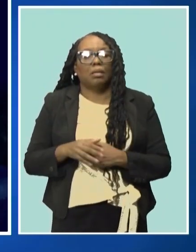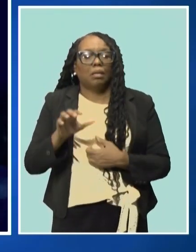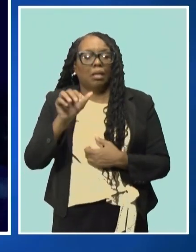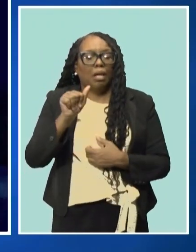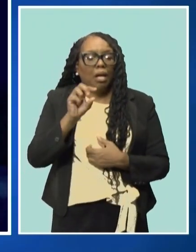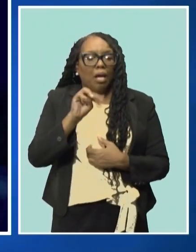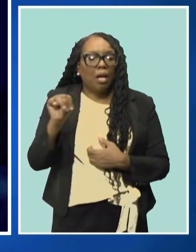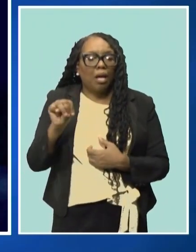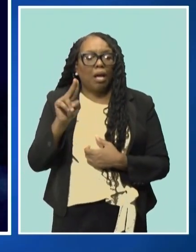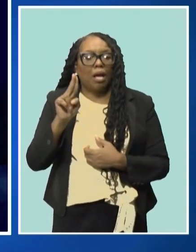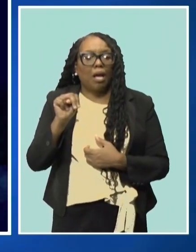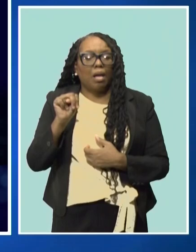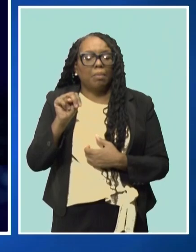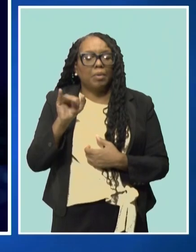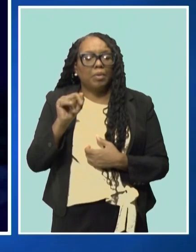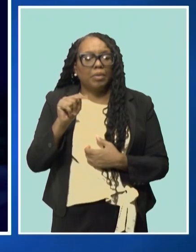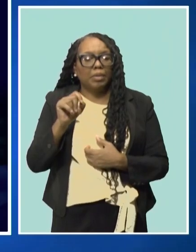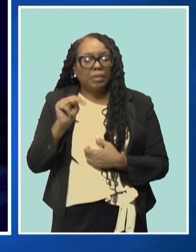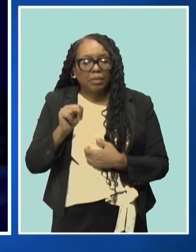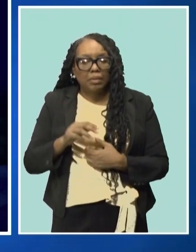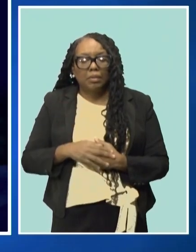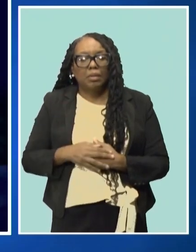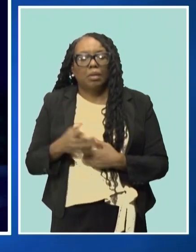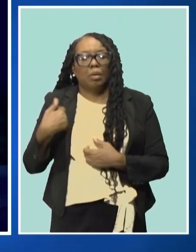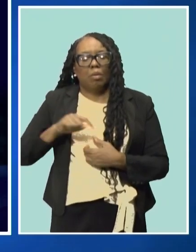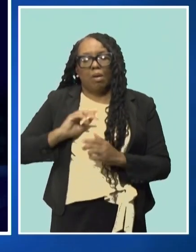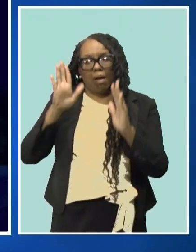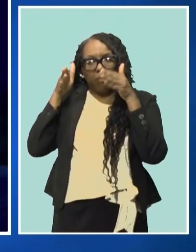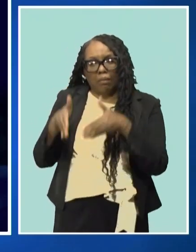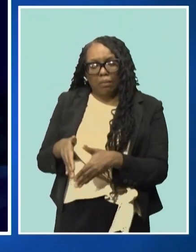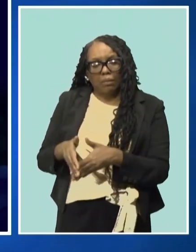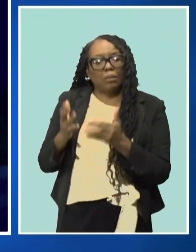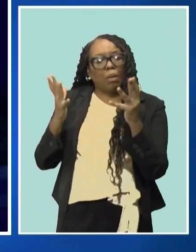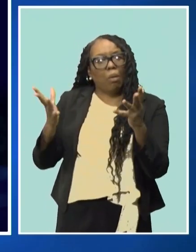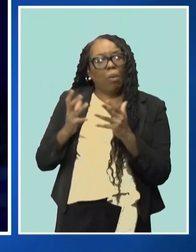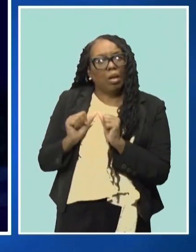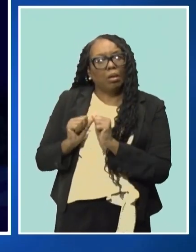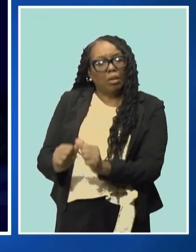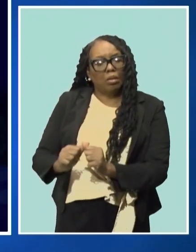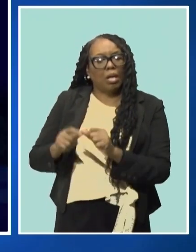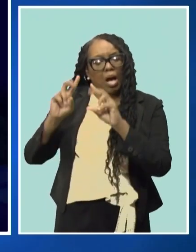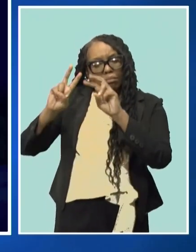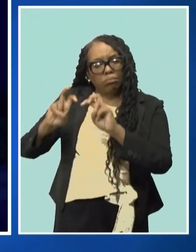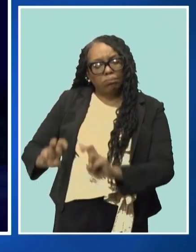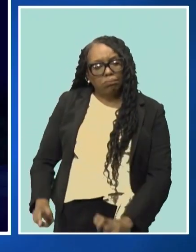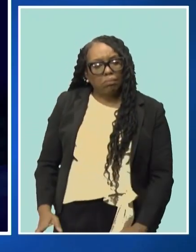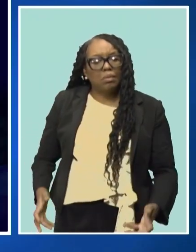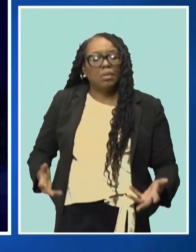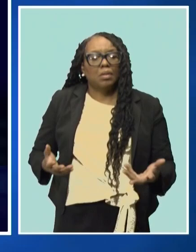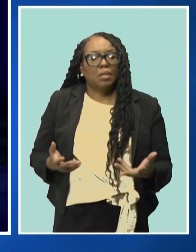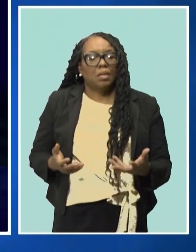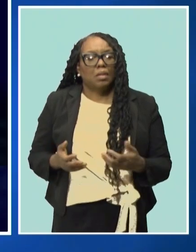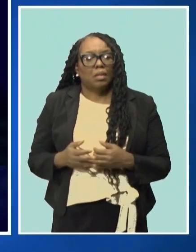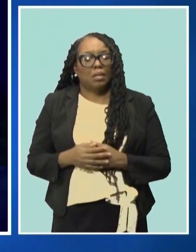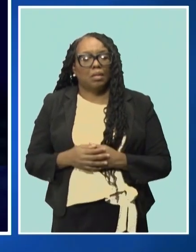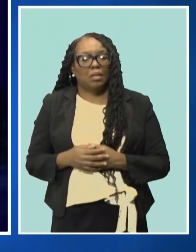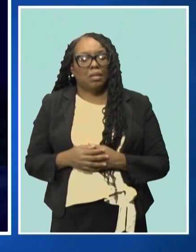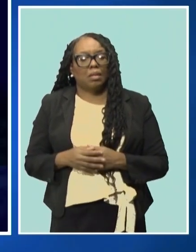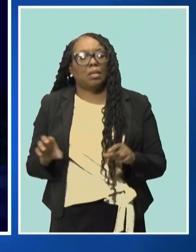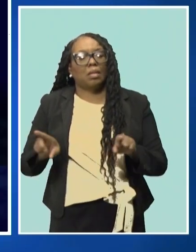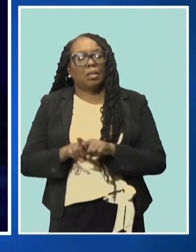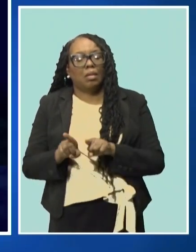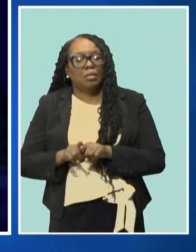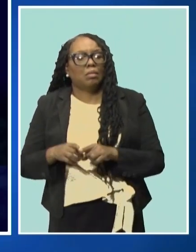perpetrators. We are focused and resolute in continuing our investigations into these matters and also deploying